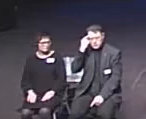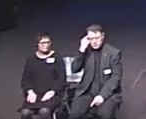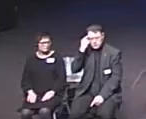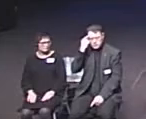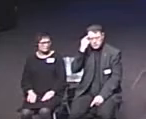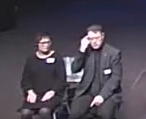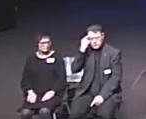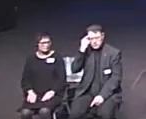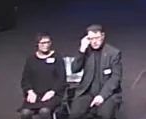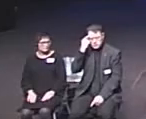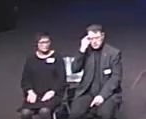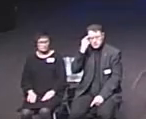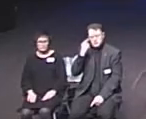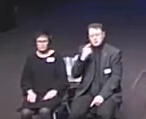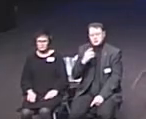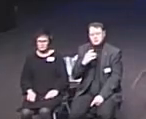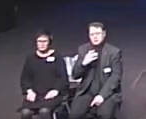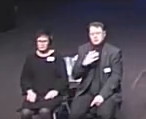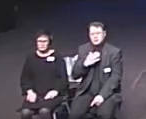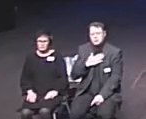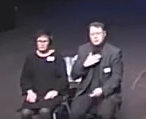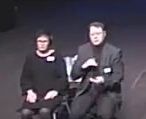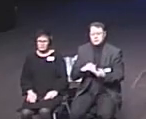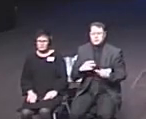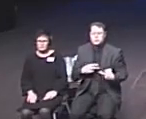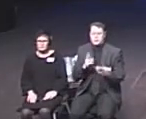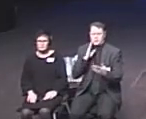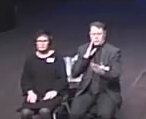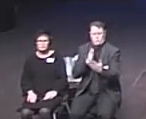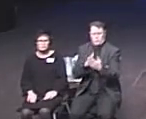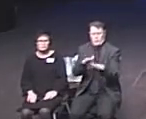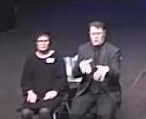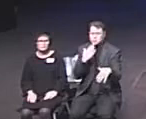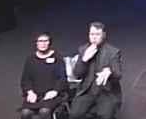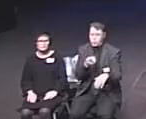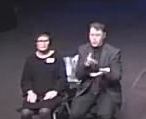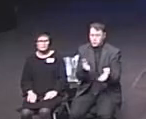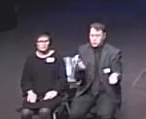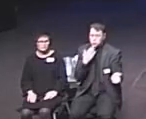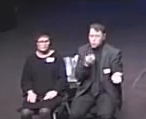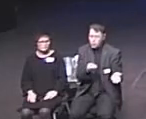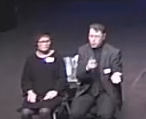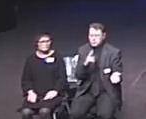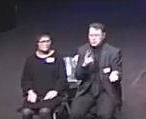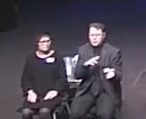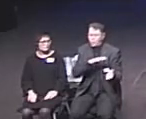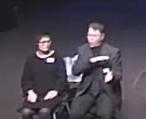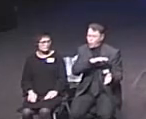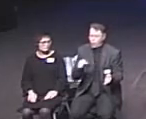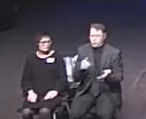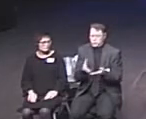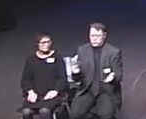And our main or our general target group for this exhibition, or for the whole